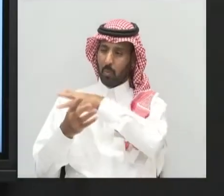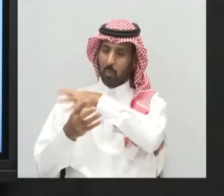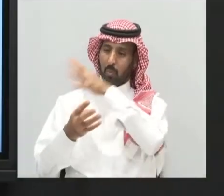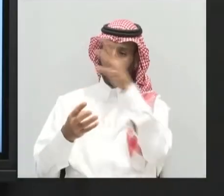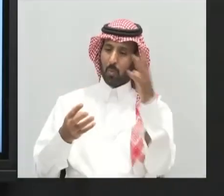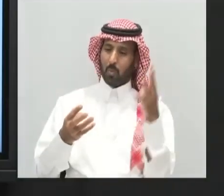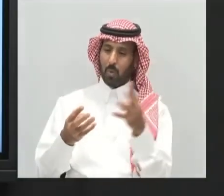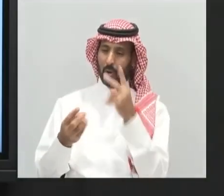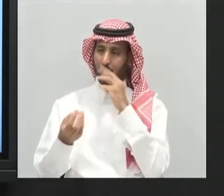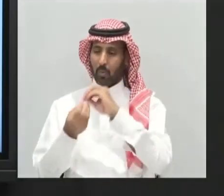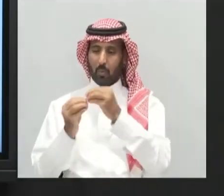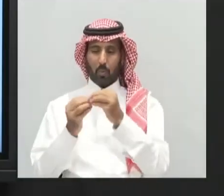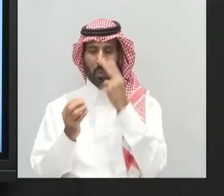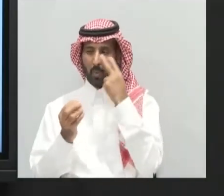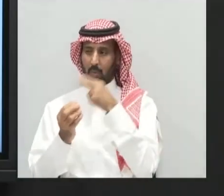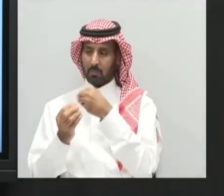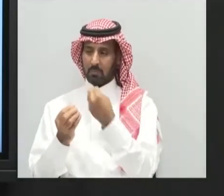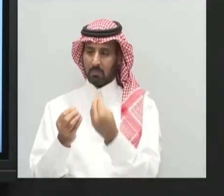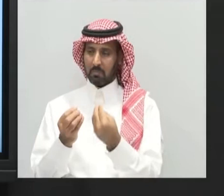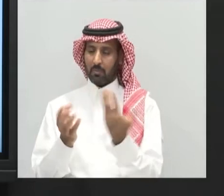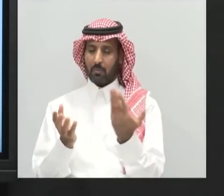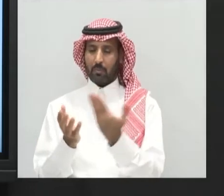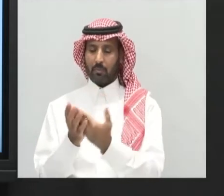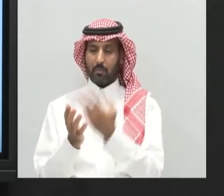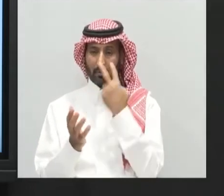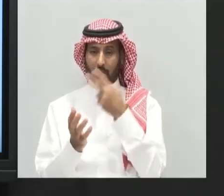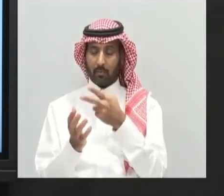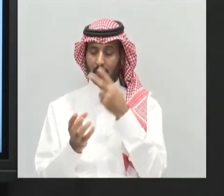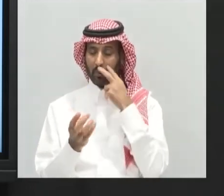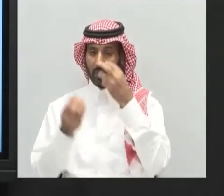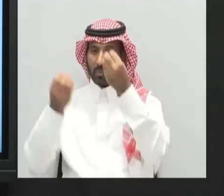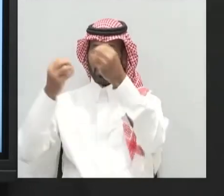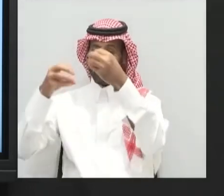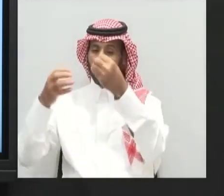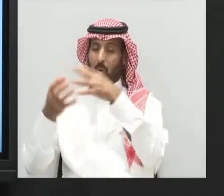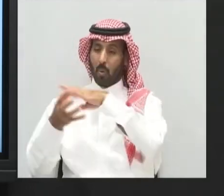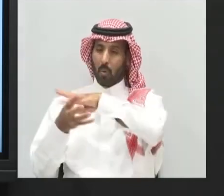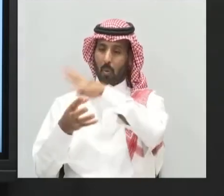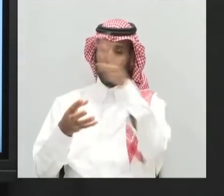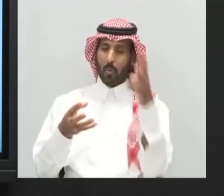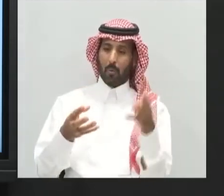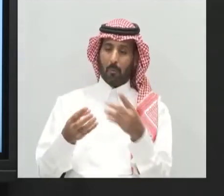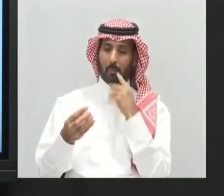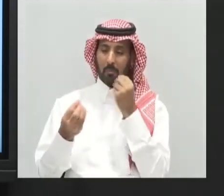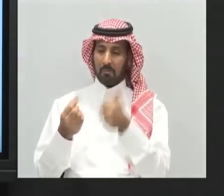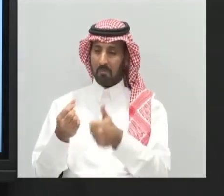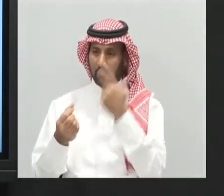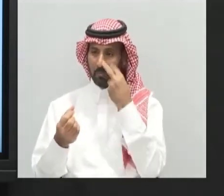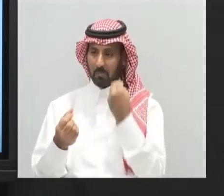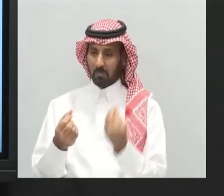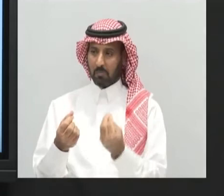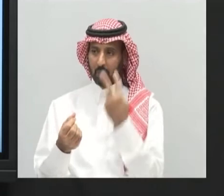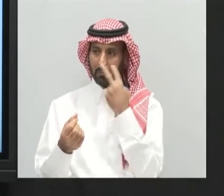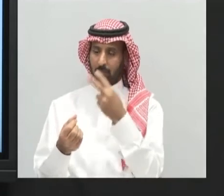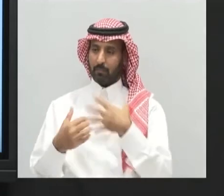like changes of weather, like for example, a rain or a rainbow, so all of these are of